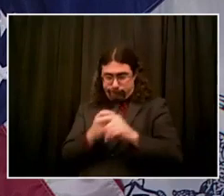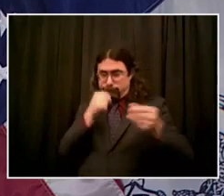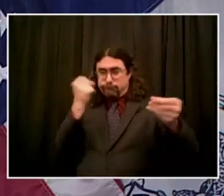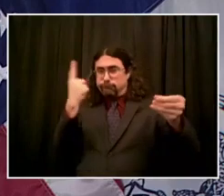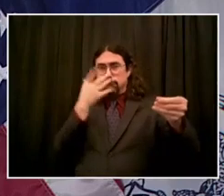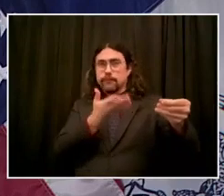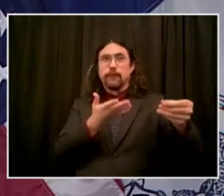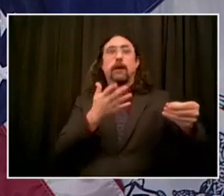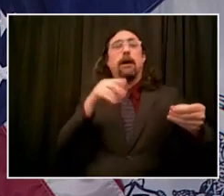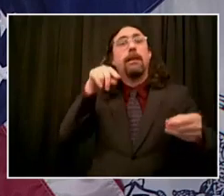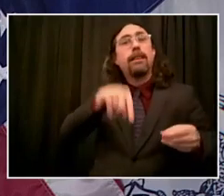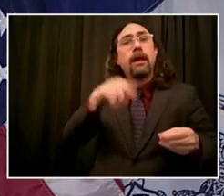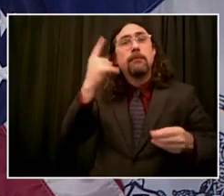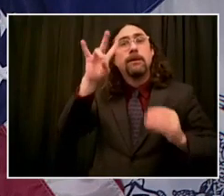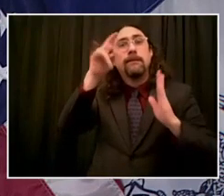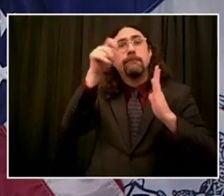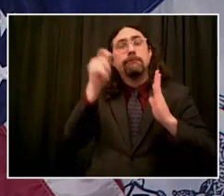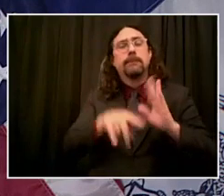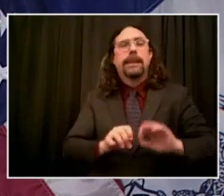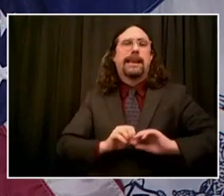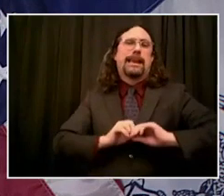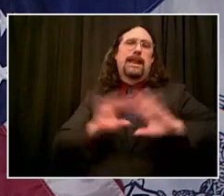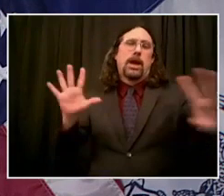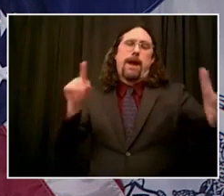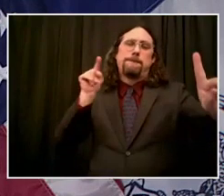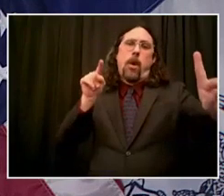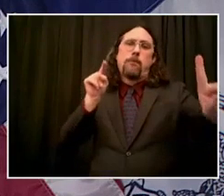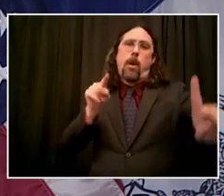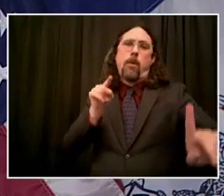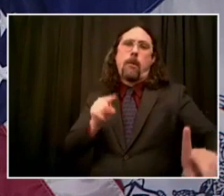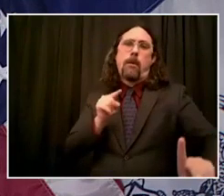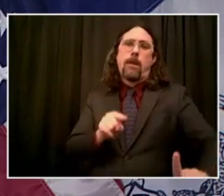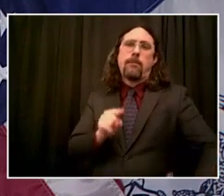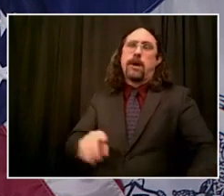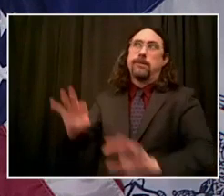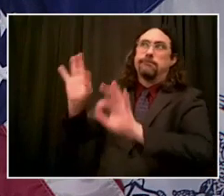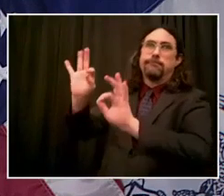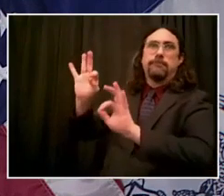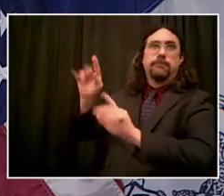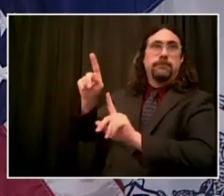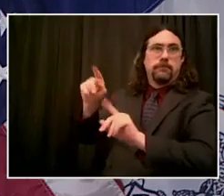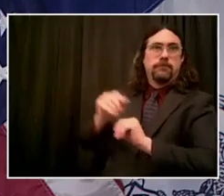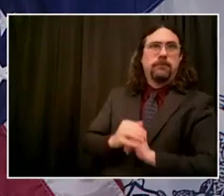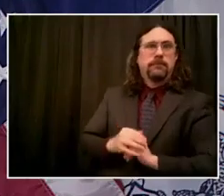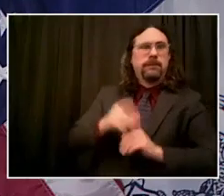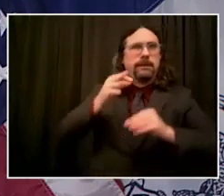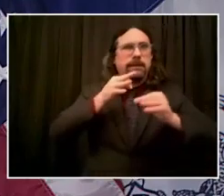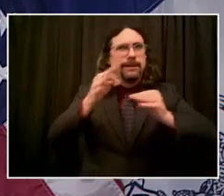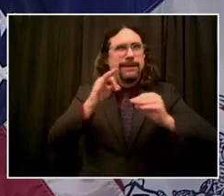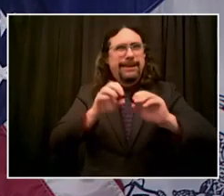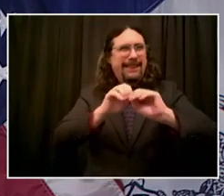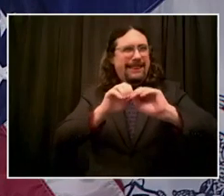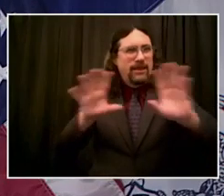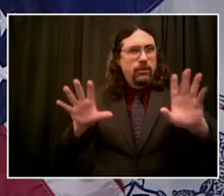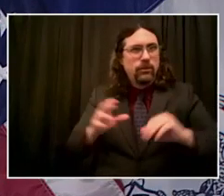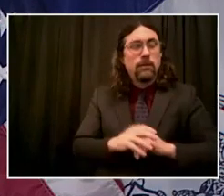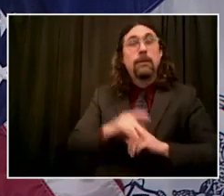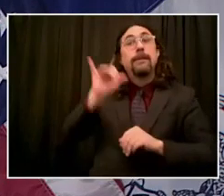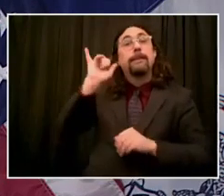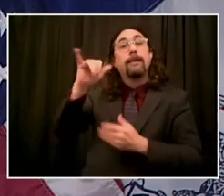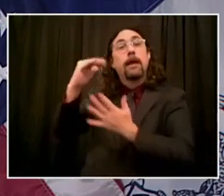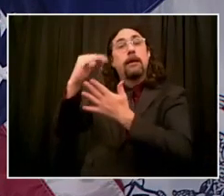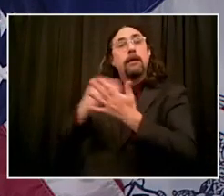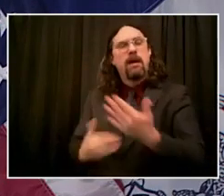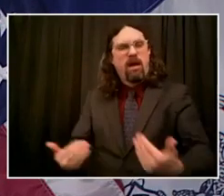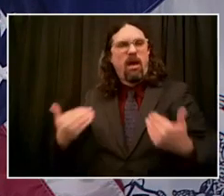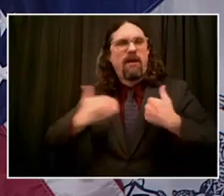to get it to the level that's ideal. This is exactly why we're going to be providing this additional guidance through the city